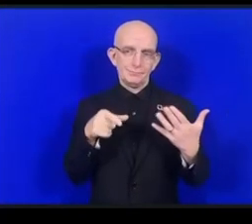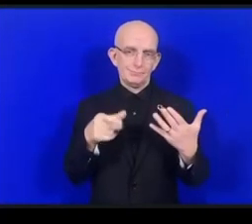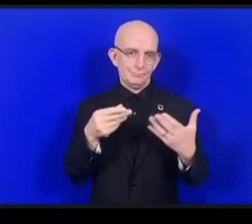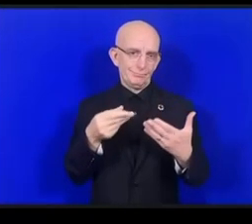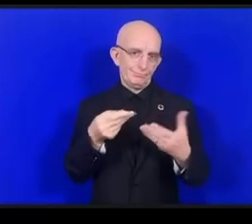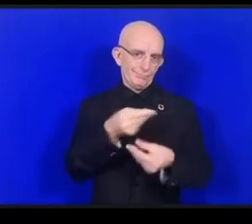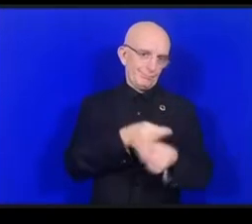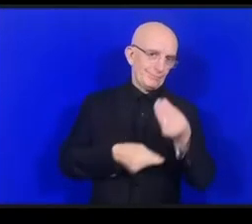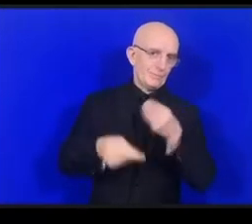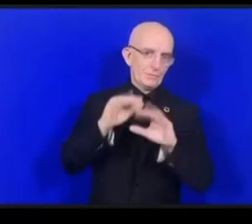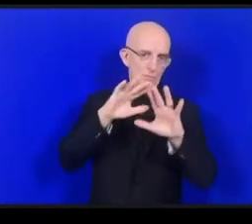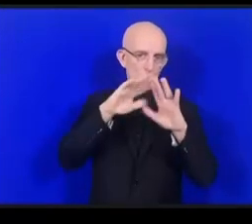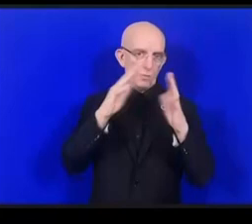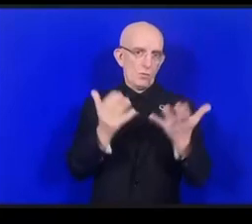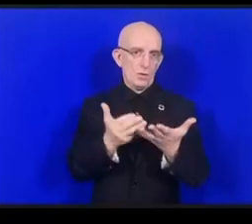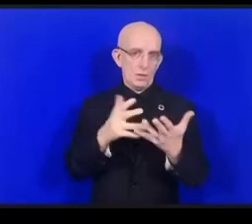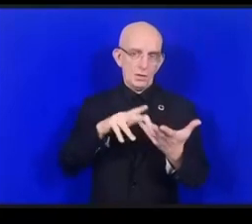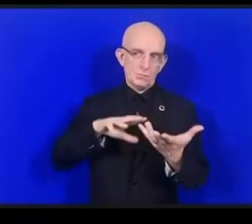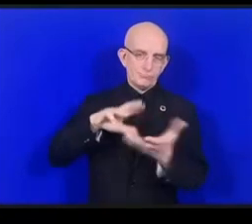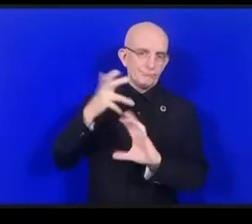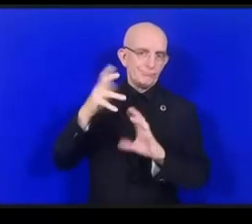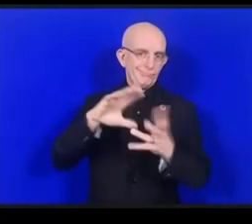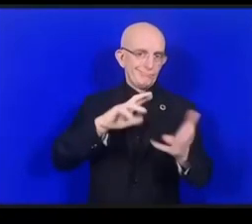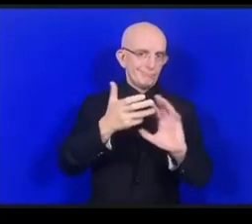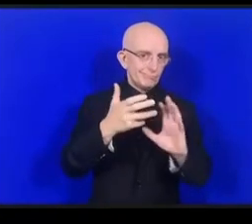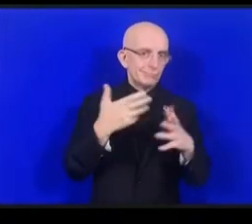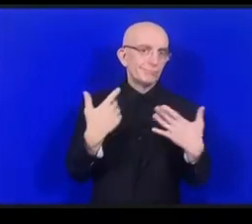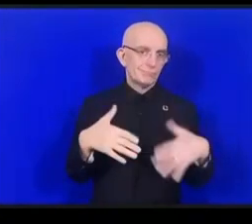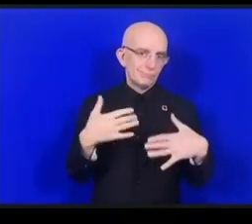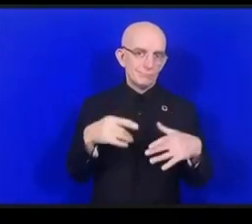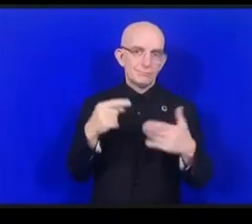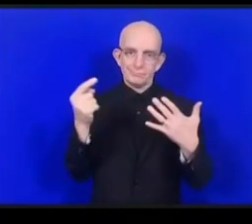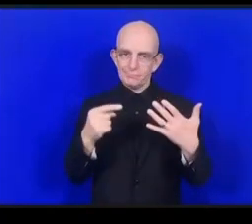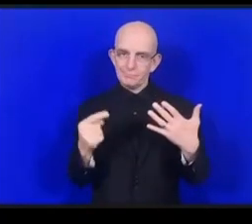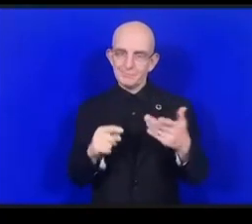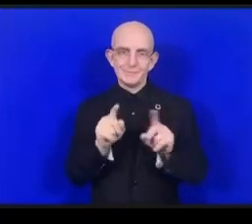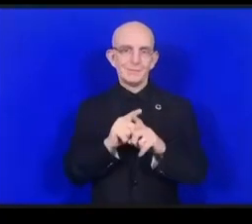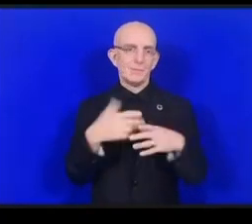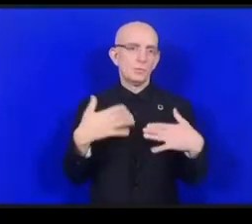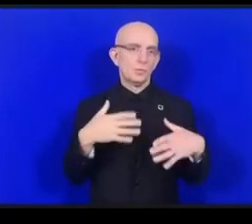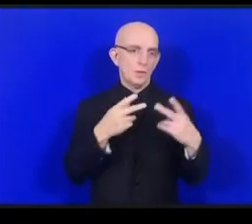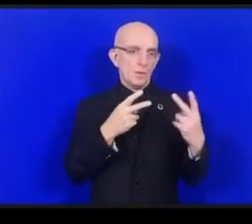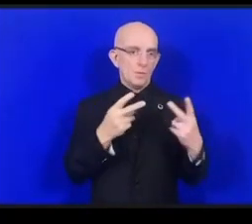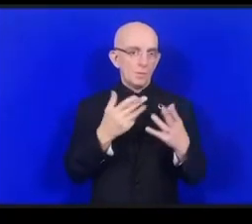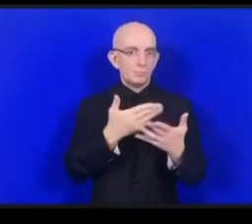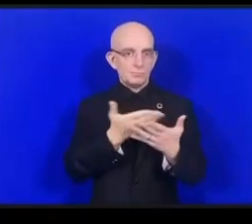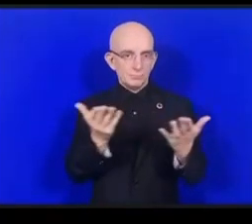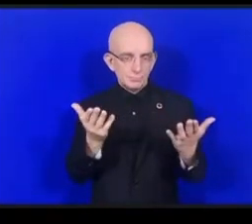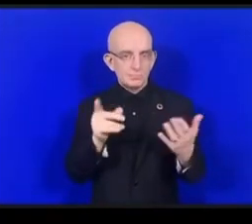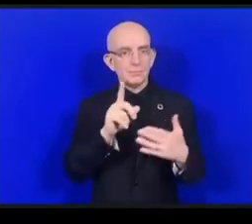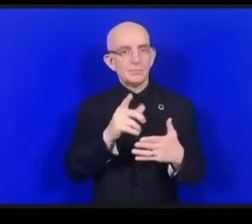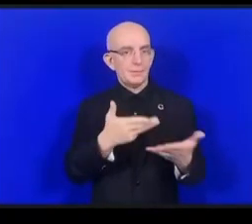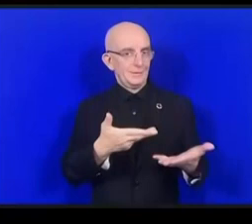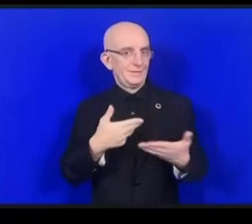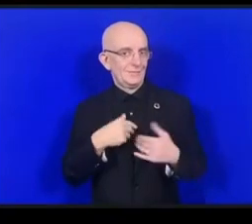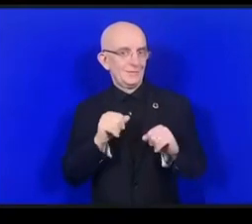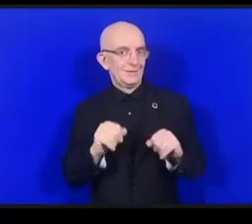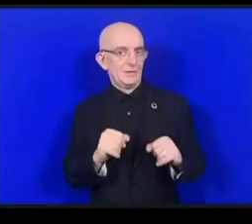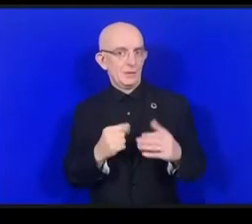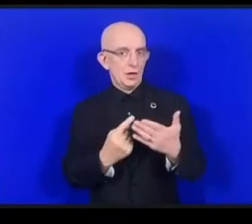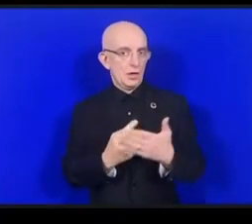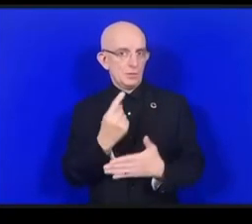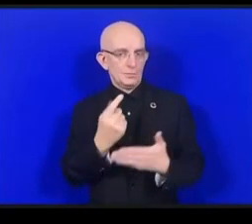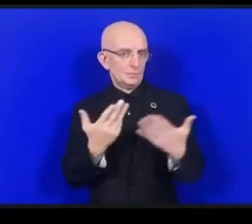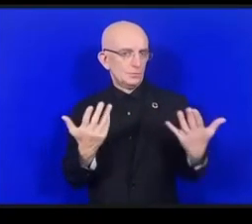but this gives me the opportunity to refer on the one hand to the general comment number 25 that